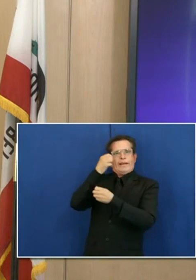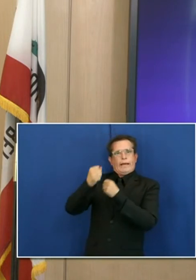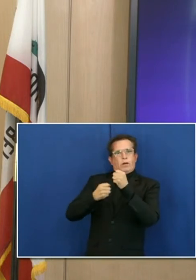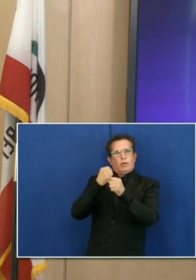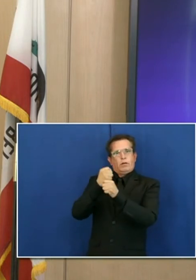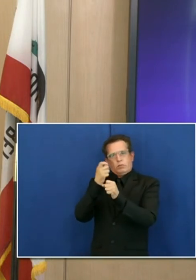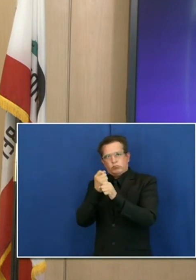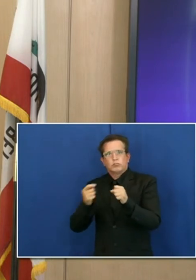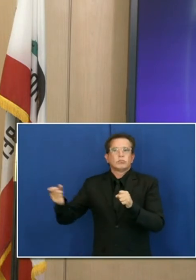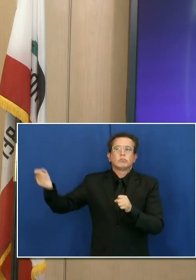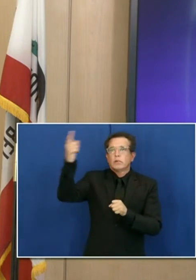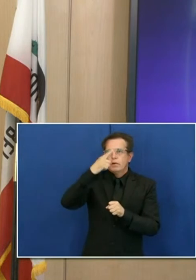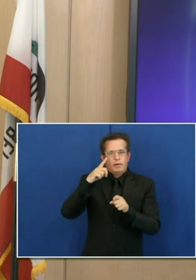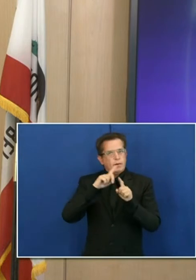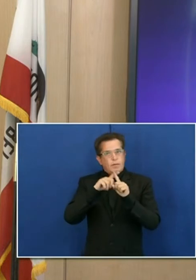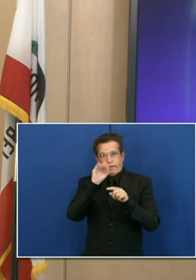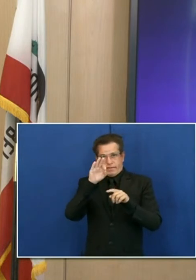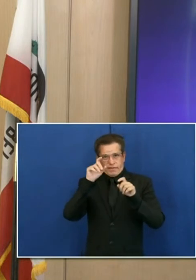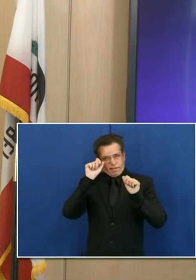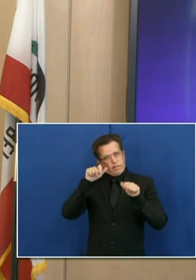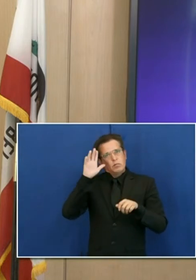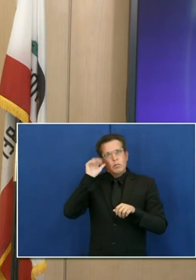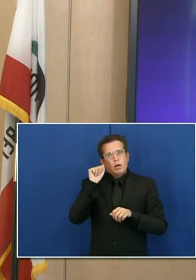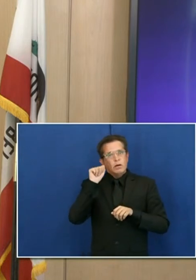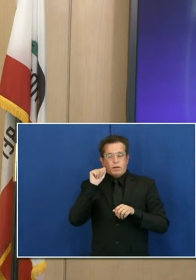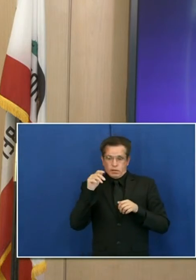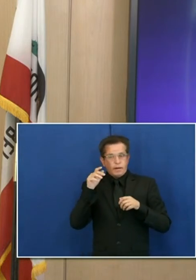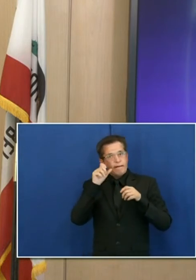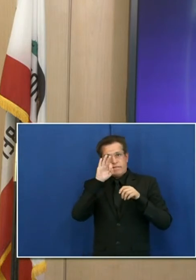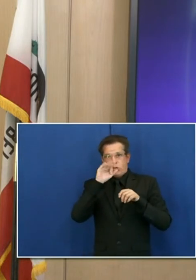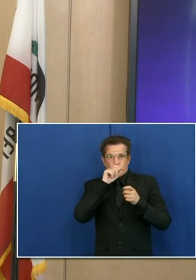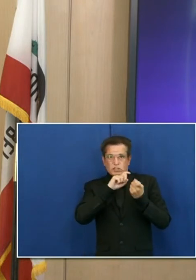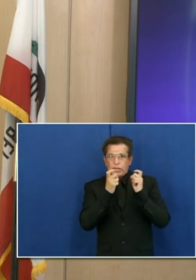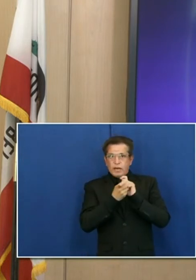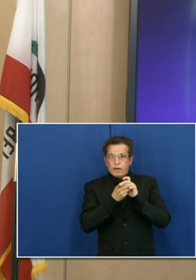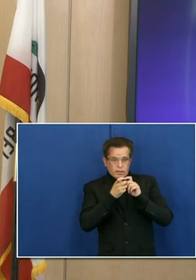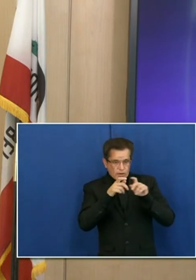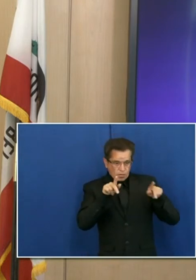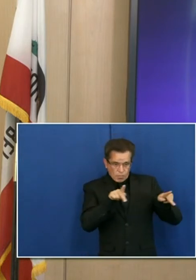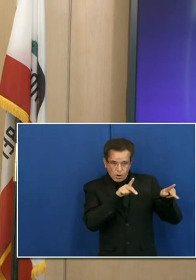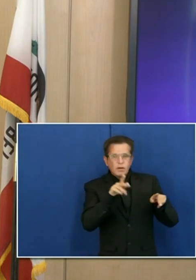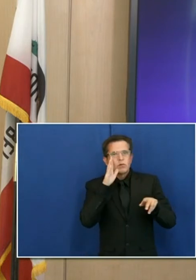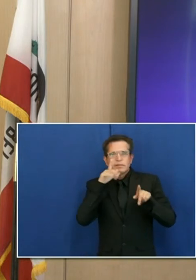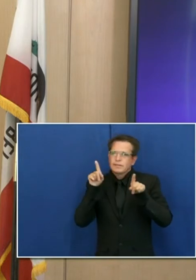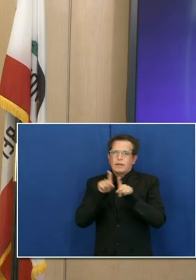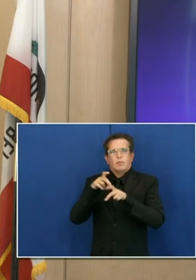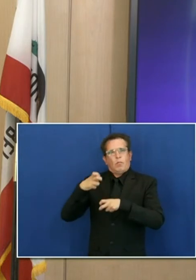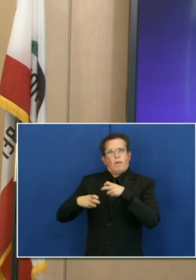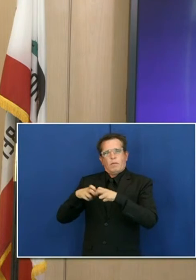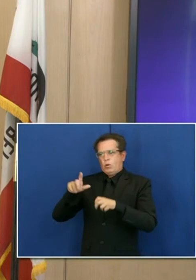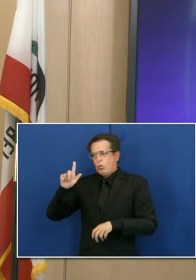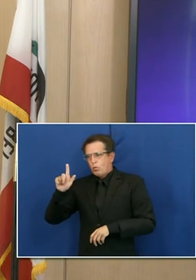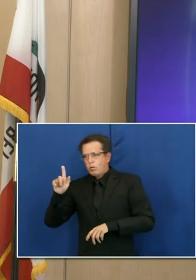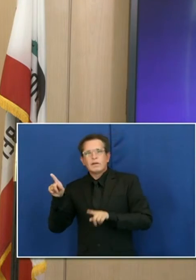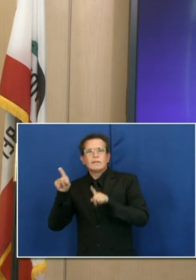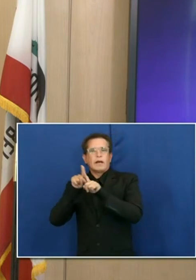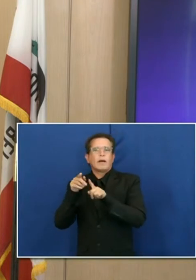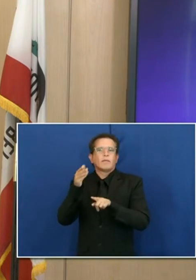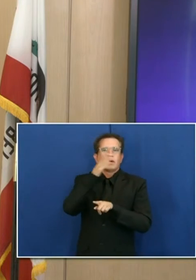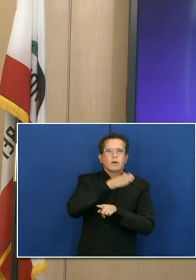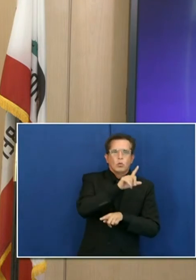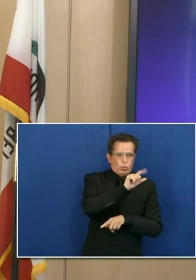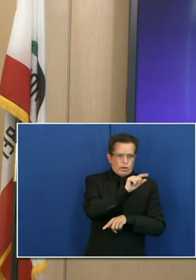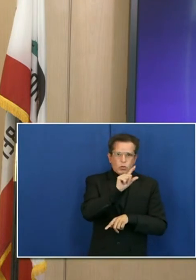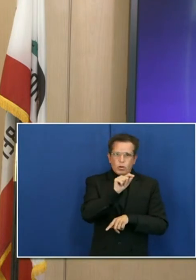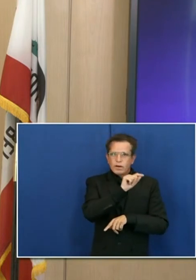change our practices, 2021 will bring the same misery as this year. If there was ever a time for